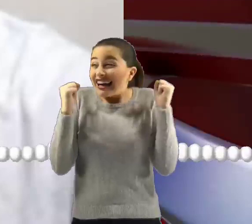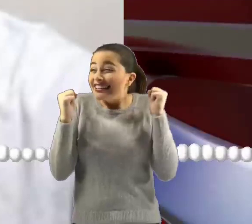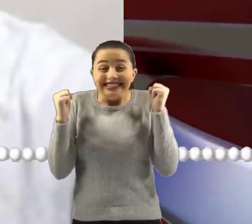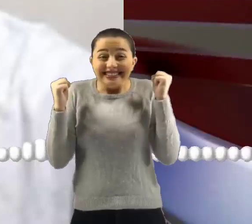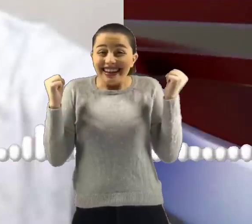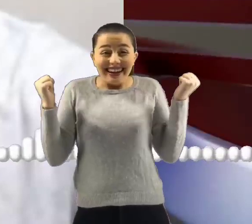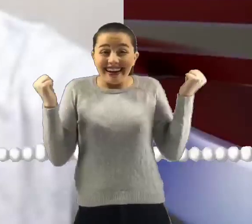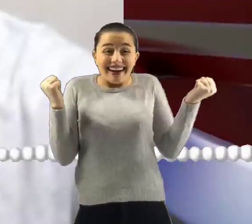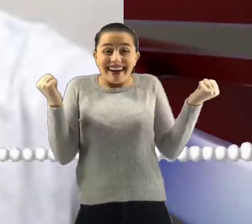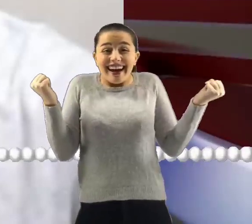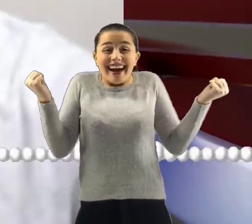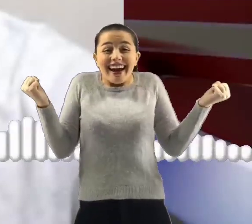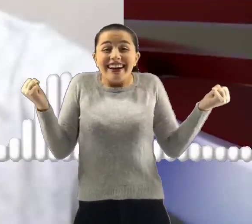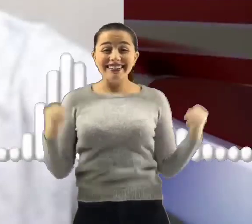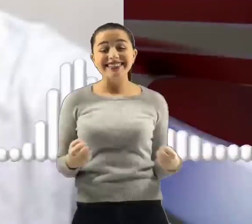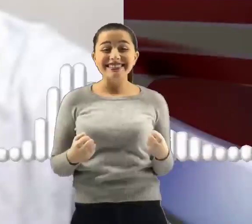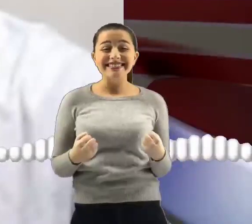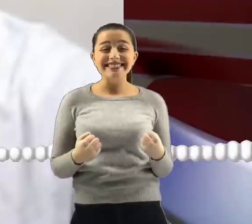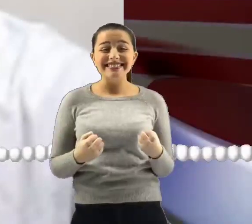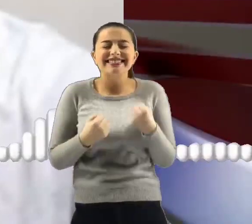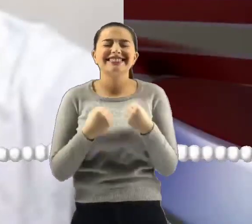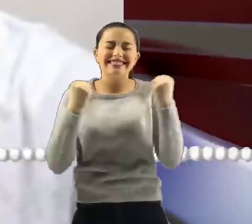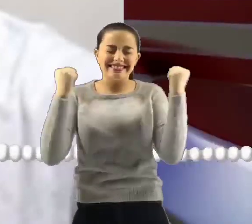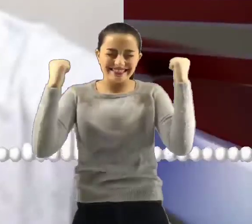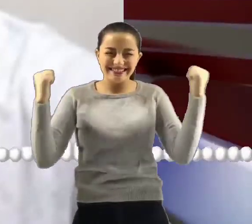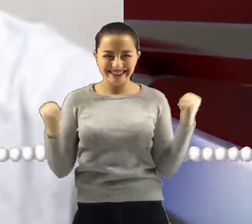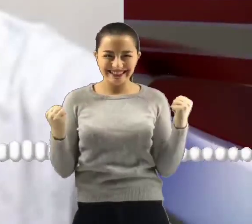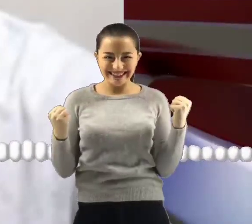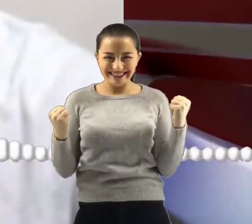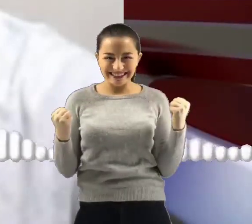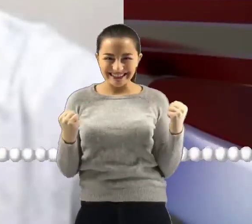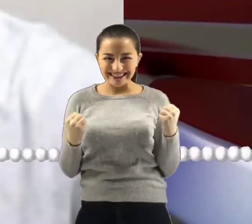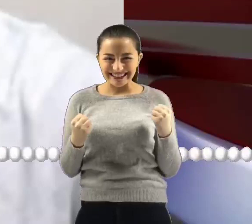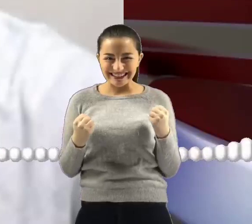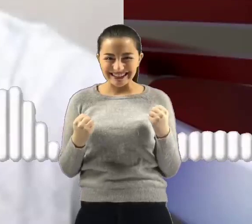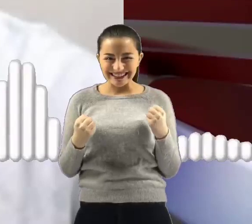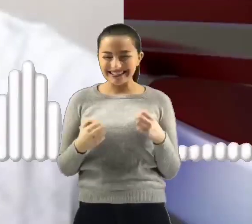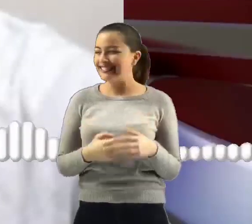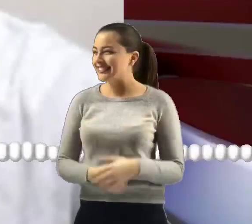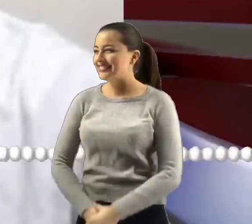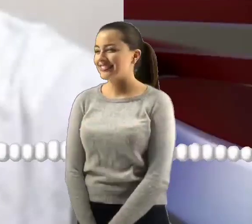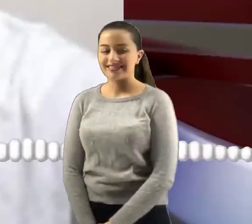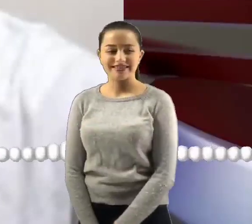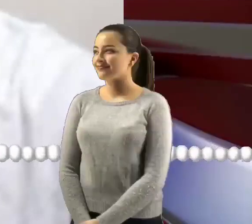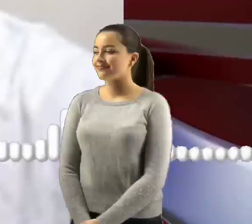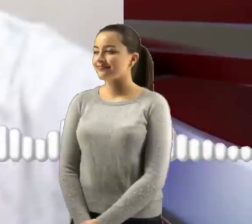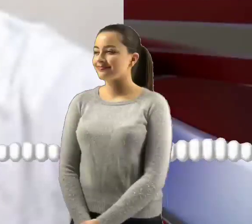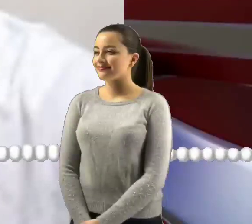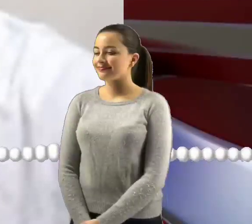Una participating at the election. Manon agasan ne. If only a medewewu.